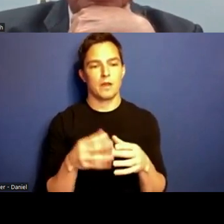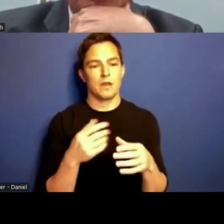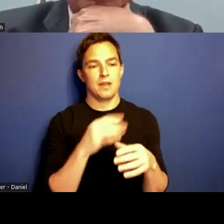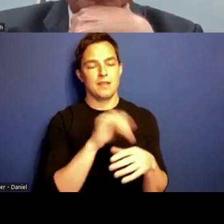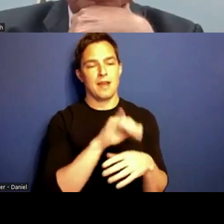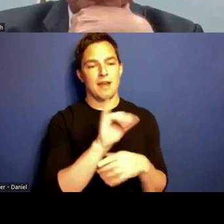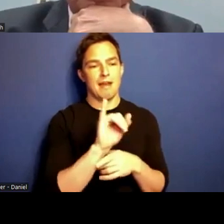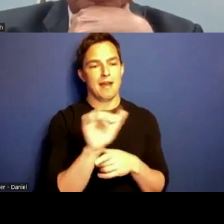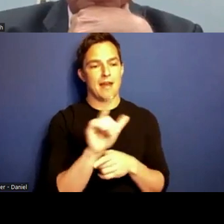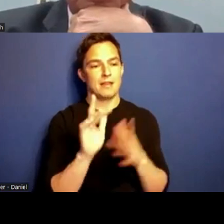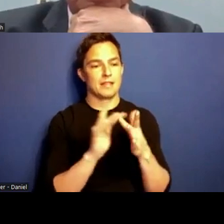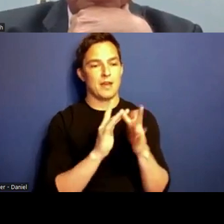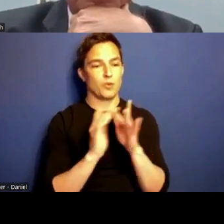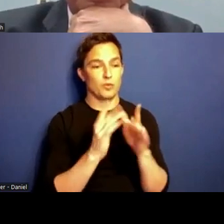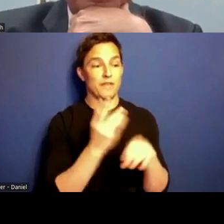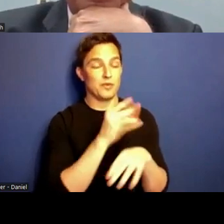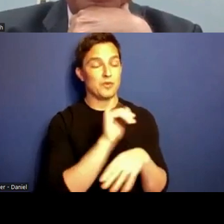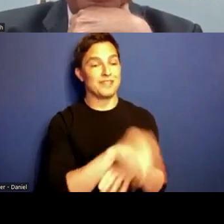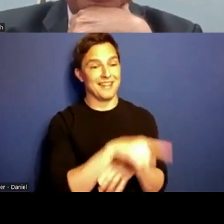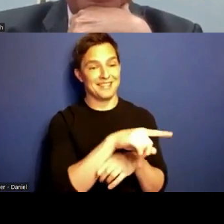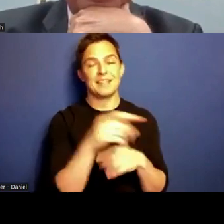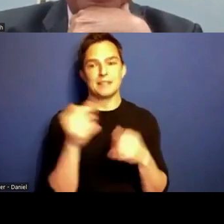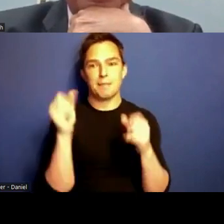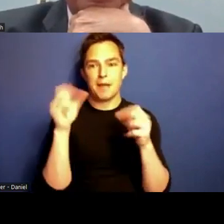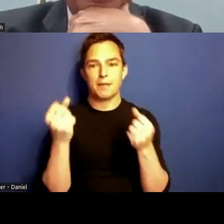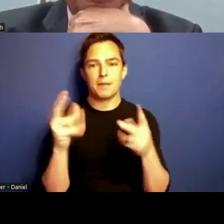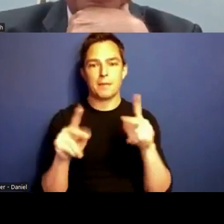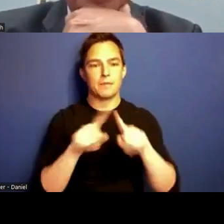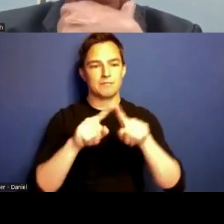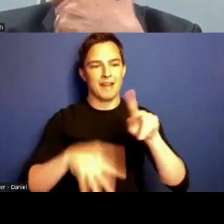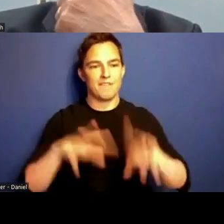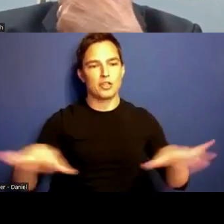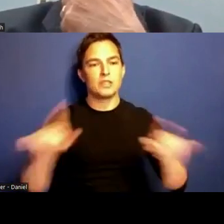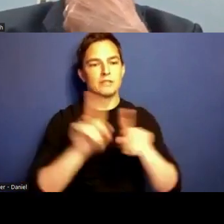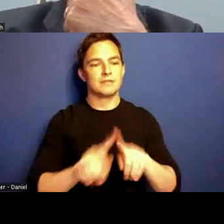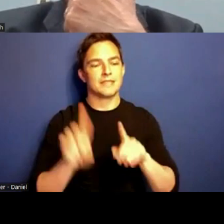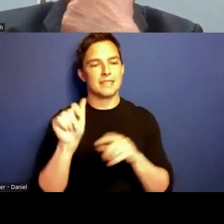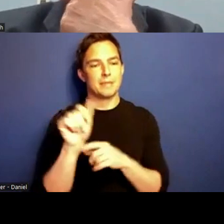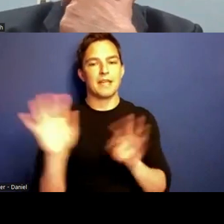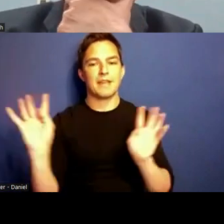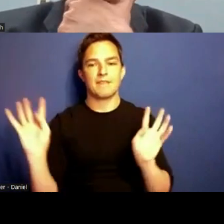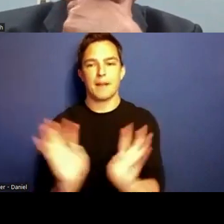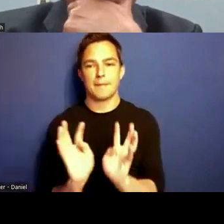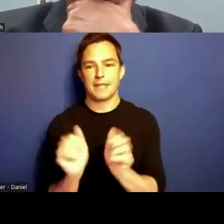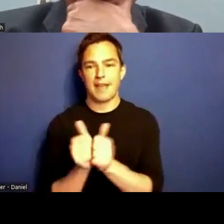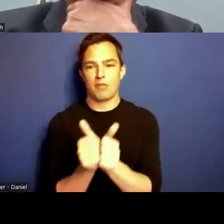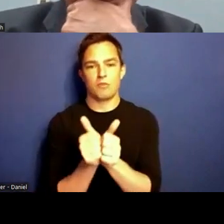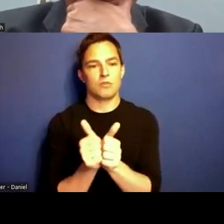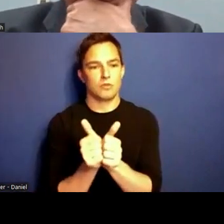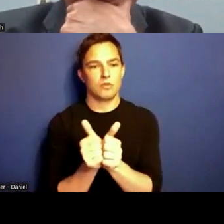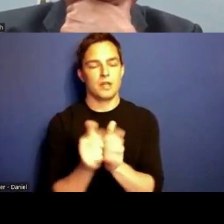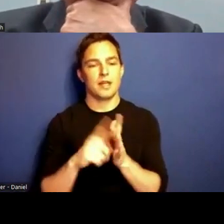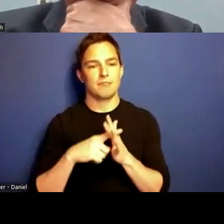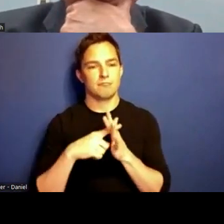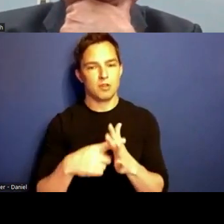IL network. I mean, it's amazing how many people with diverse disabilities are coming together and kicked